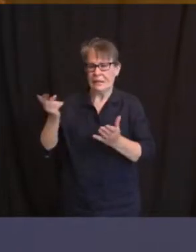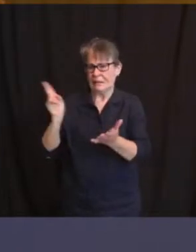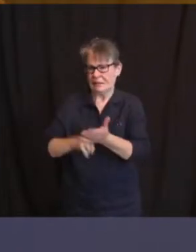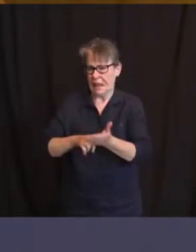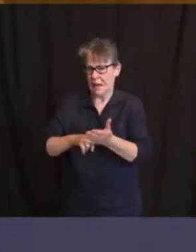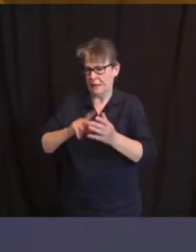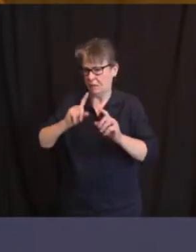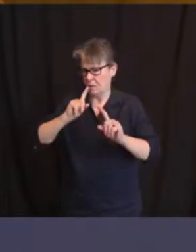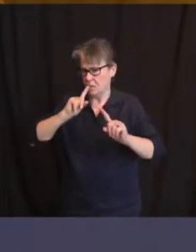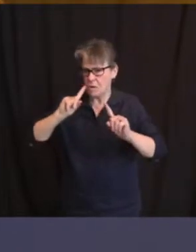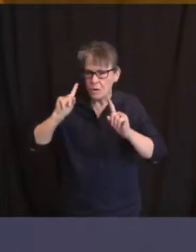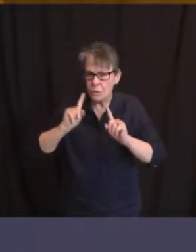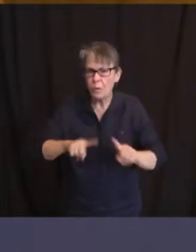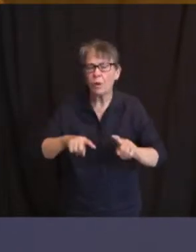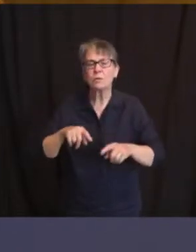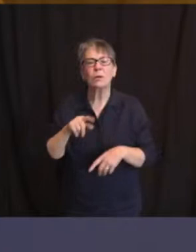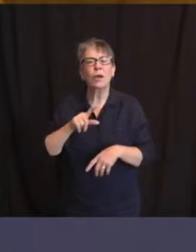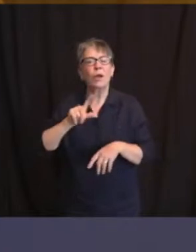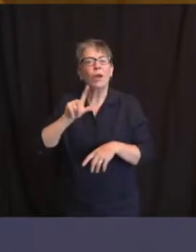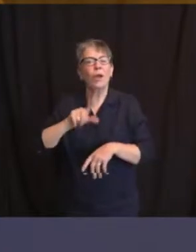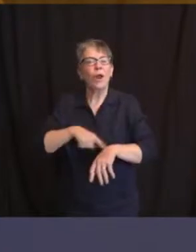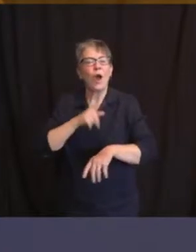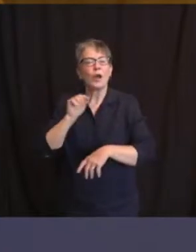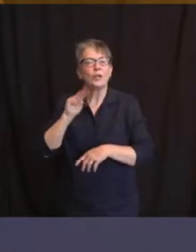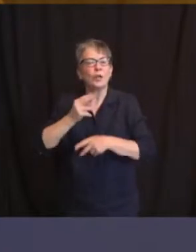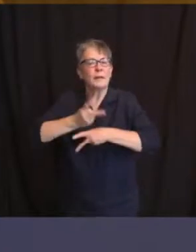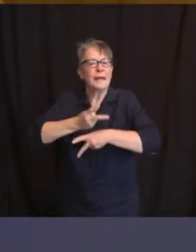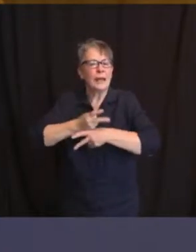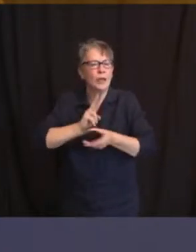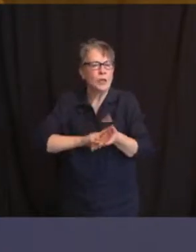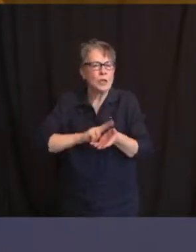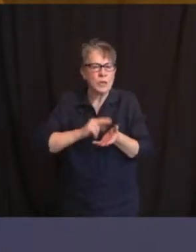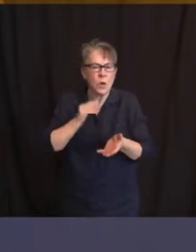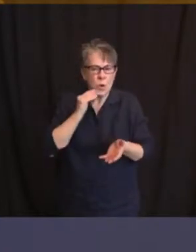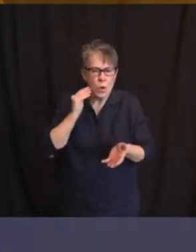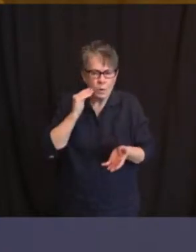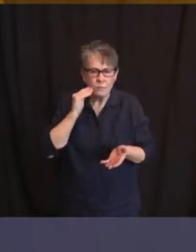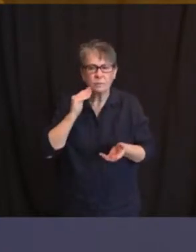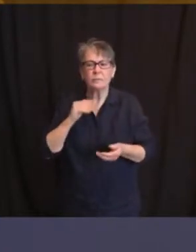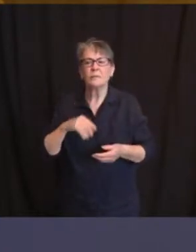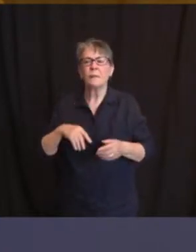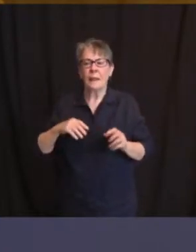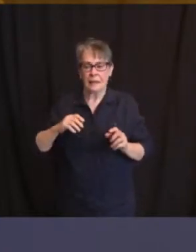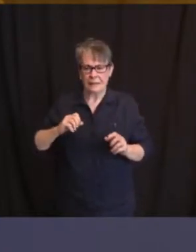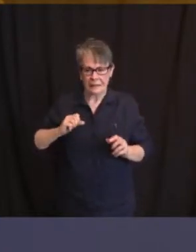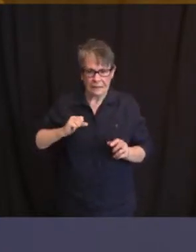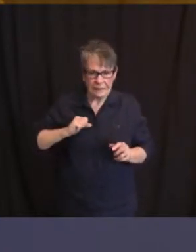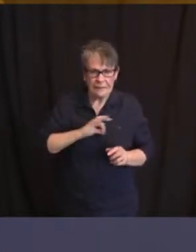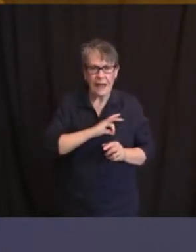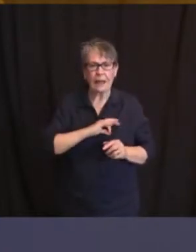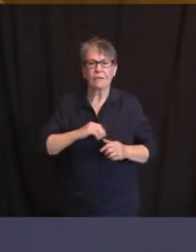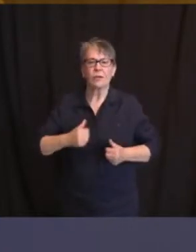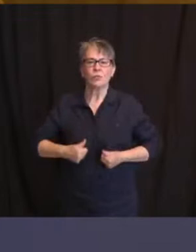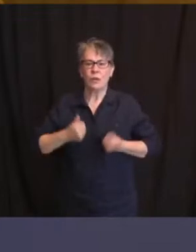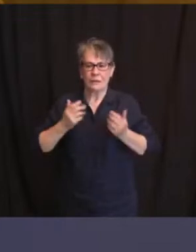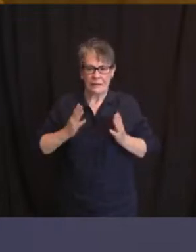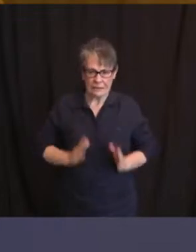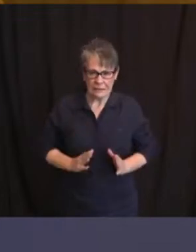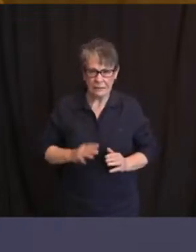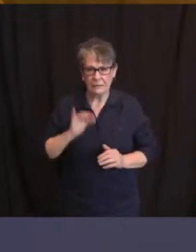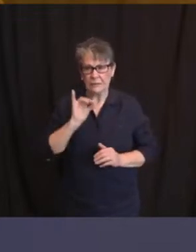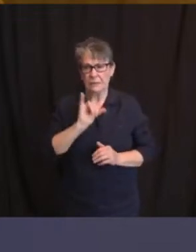of clarification. Staff includes all direct care workers and non-direct care workers, such